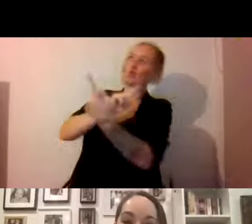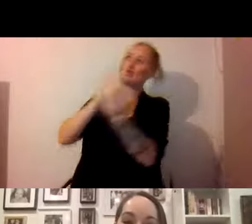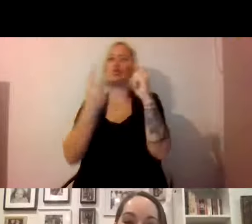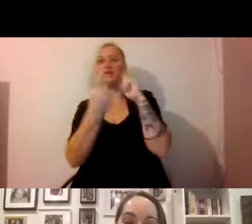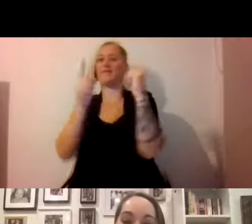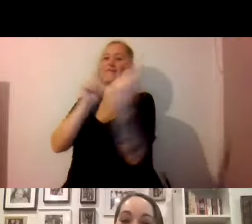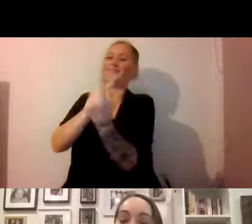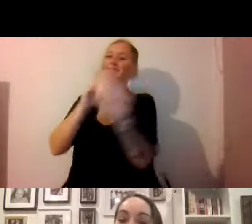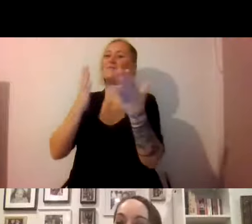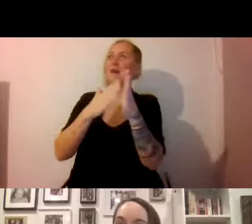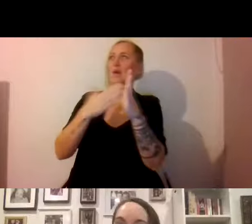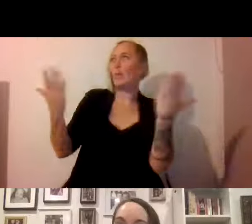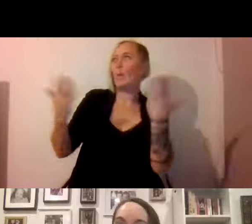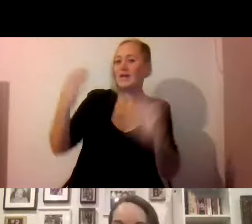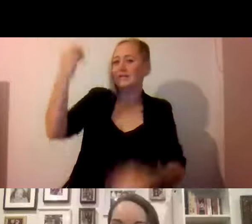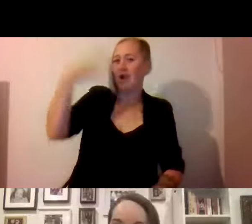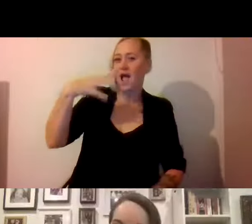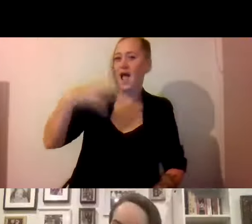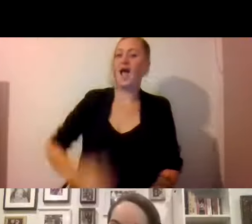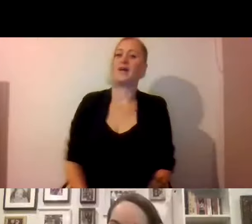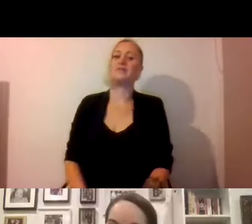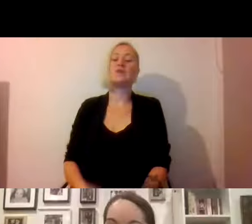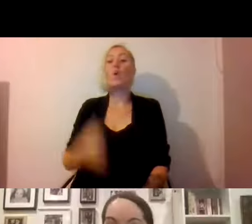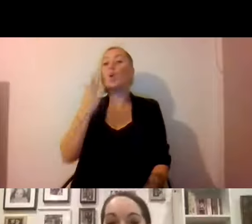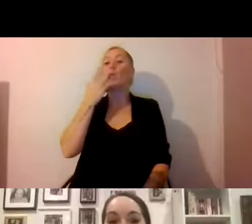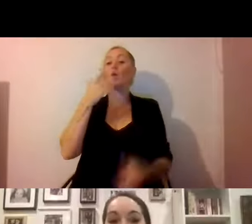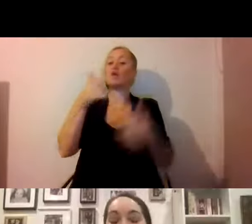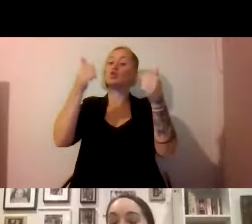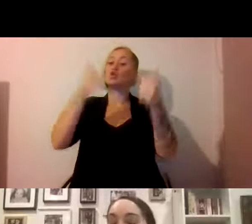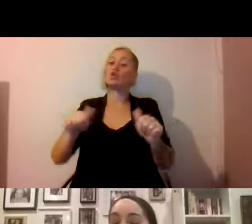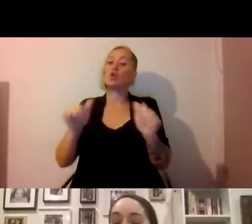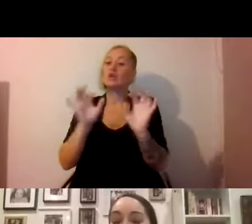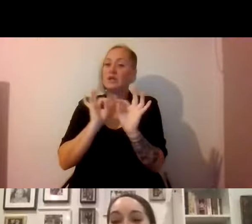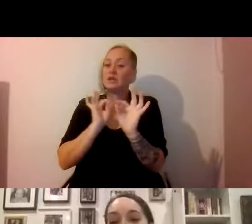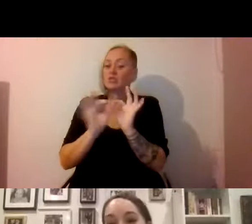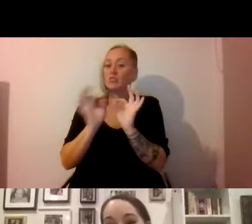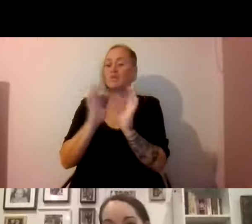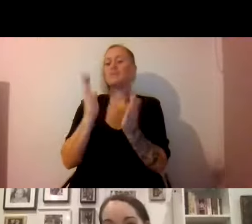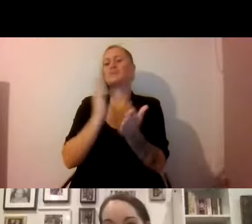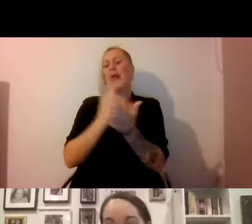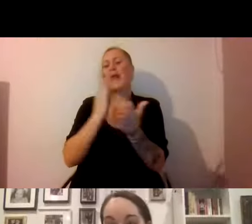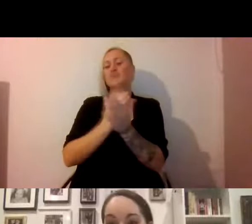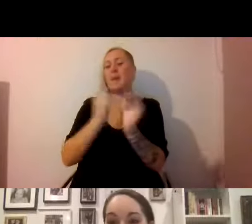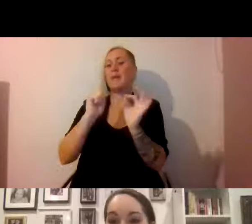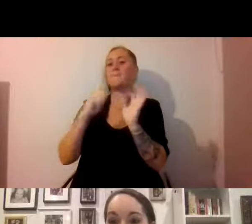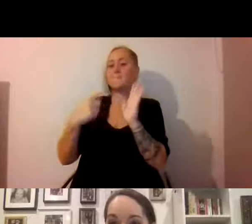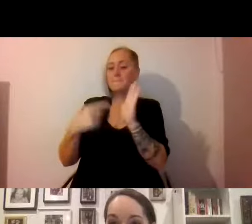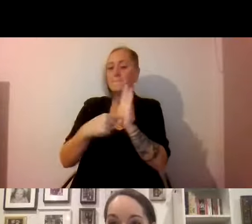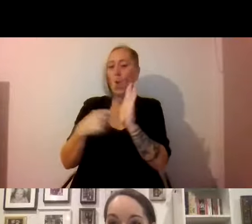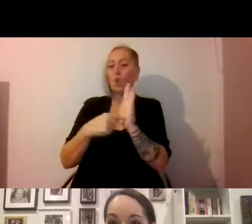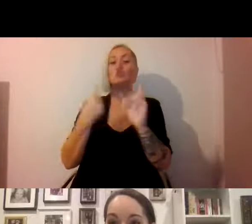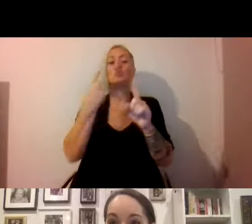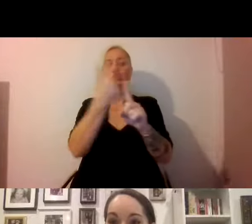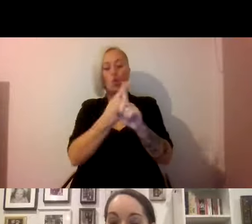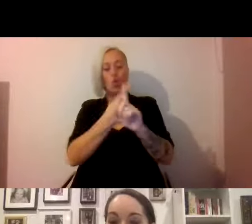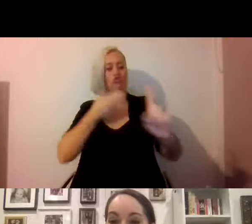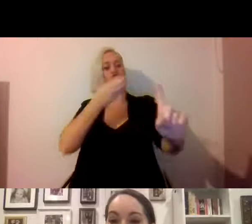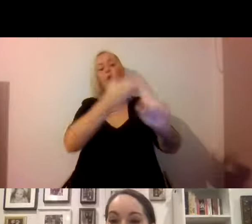coming from. And when you're using an interpreter, it's really, really important to address the deaf person themselves.